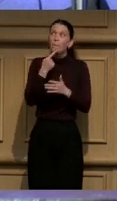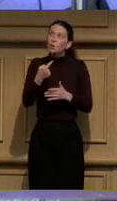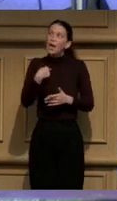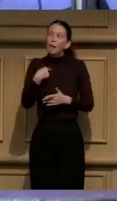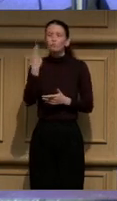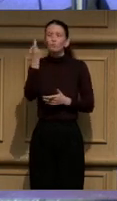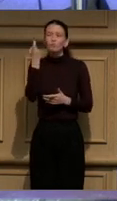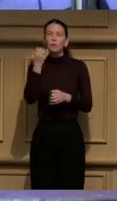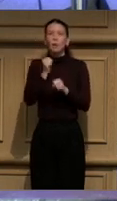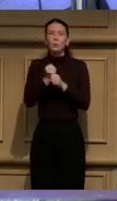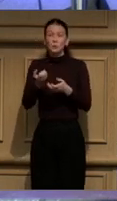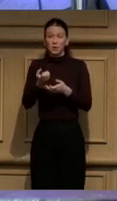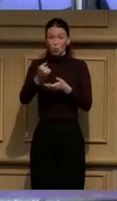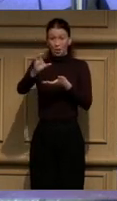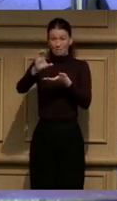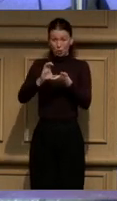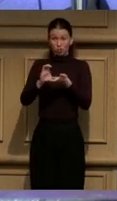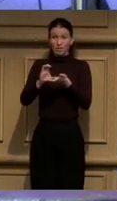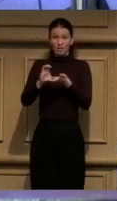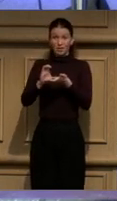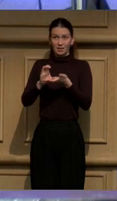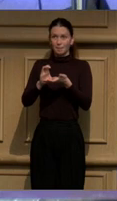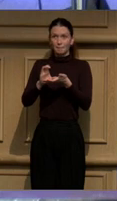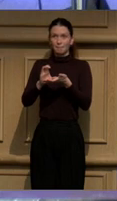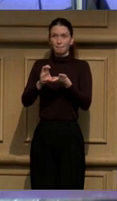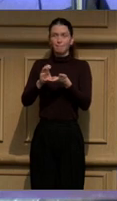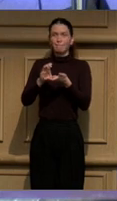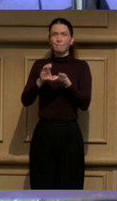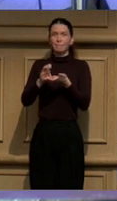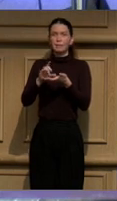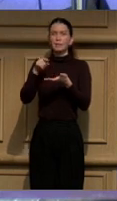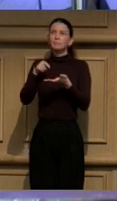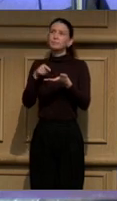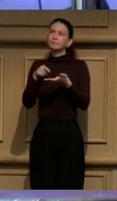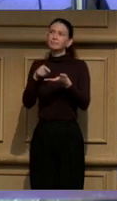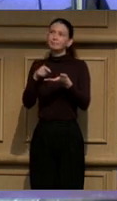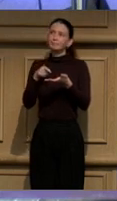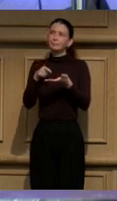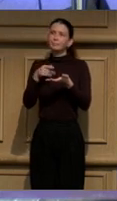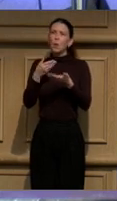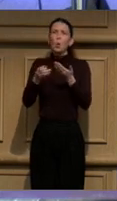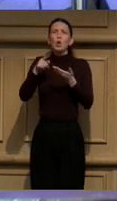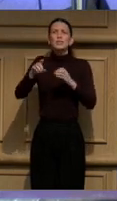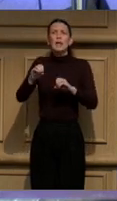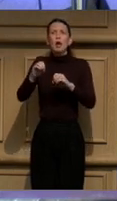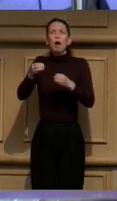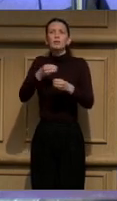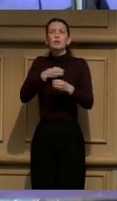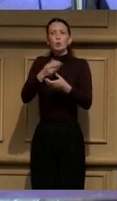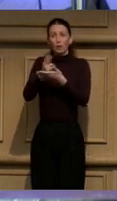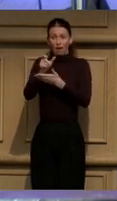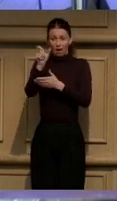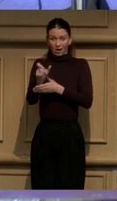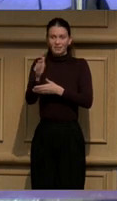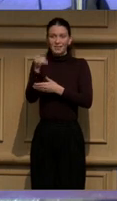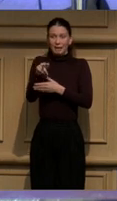what the bursary, a bursary like this, sets up for artists at particular moments of change or breakthrough